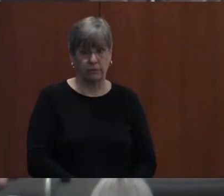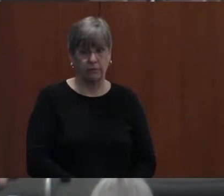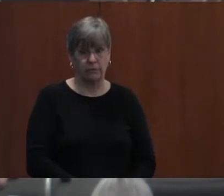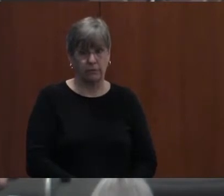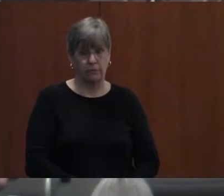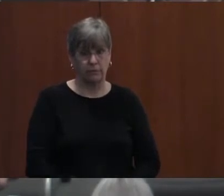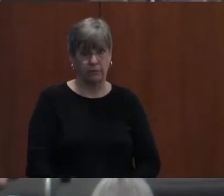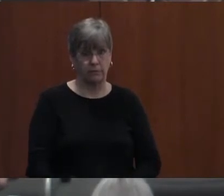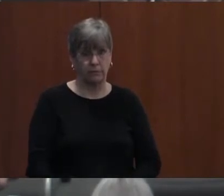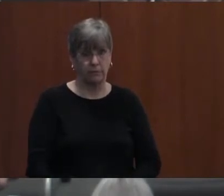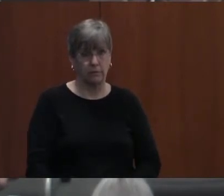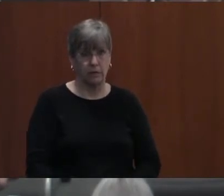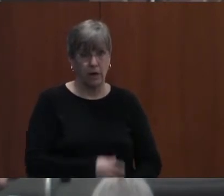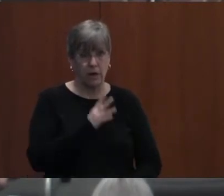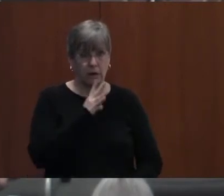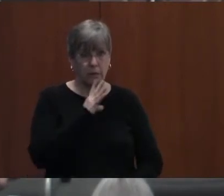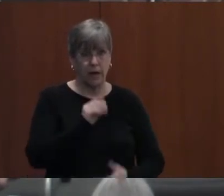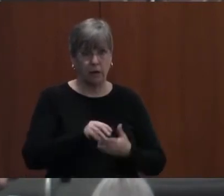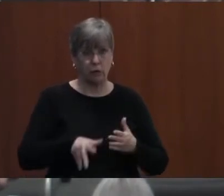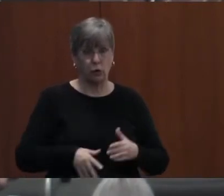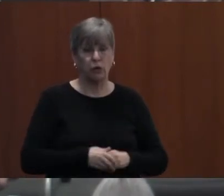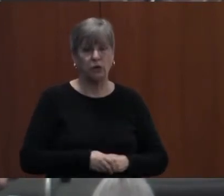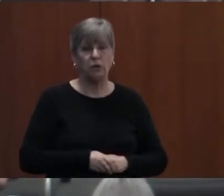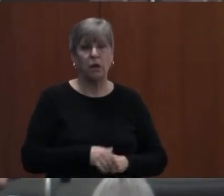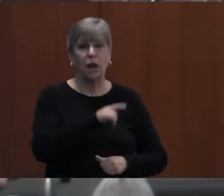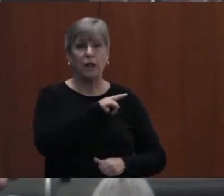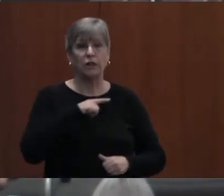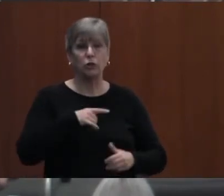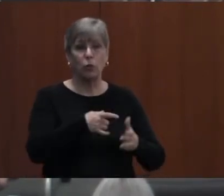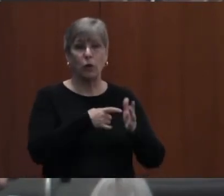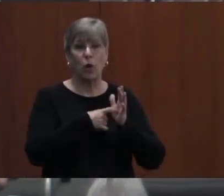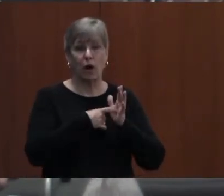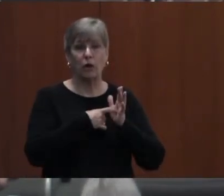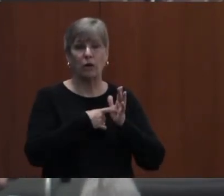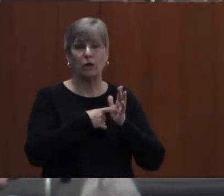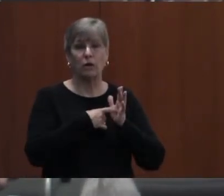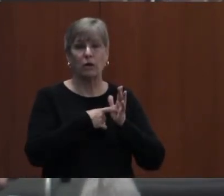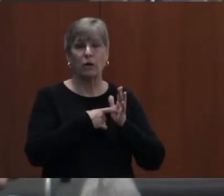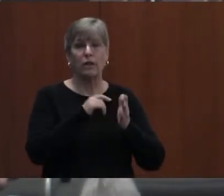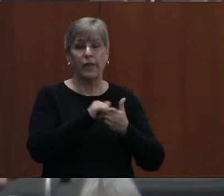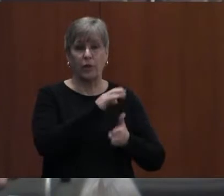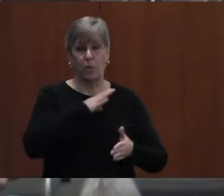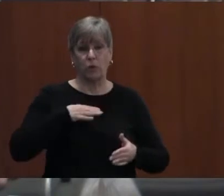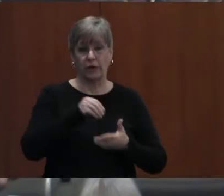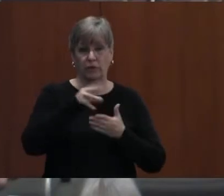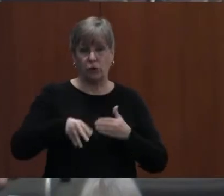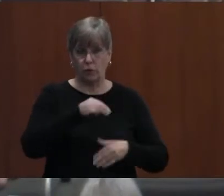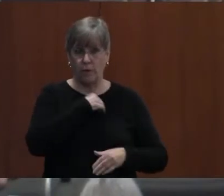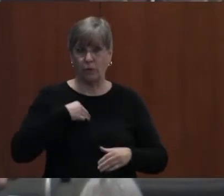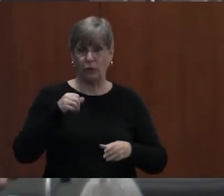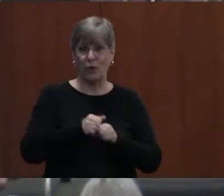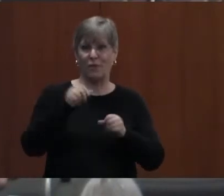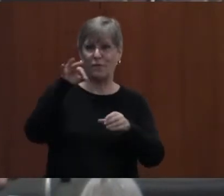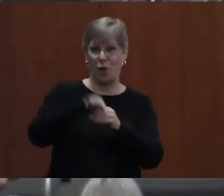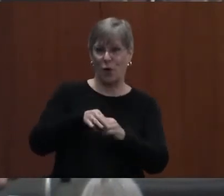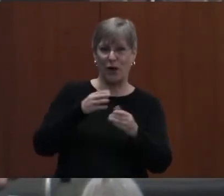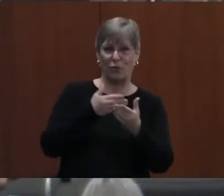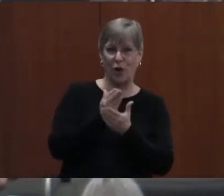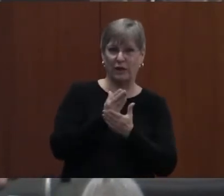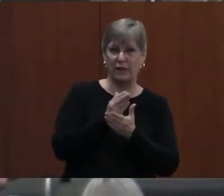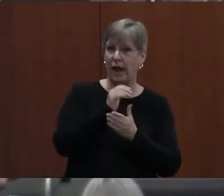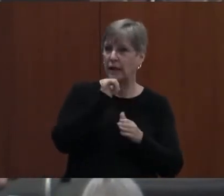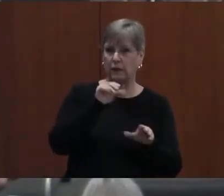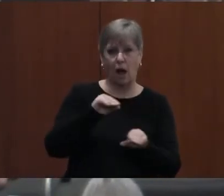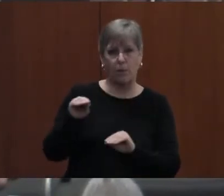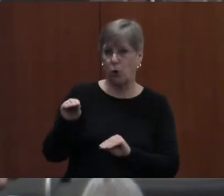of students, the legislation to require that the boards have student members with voting rights has not